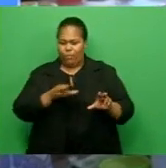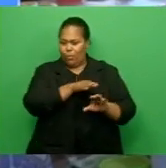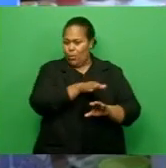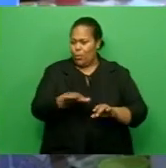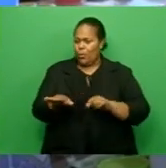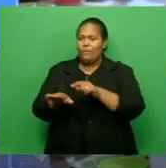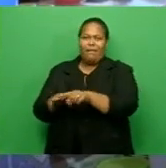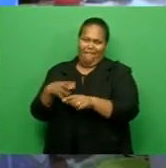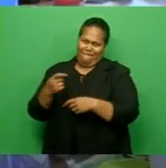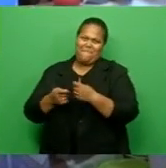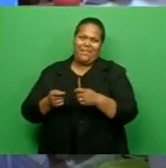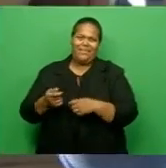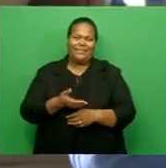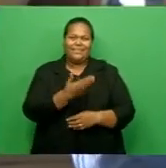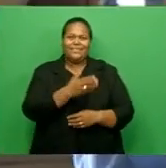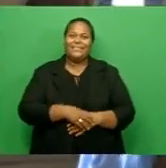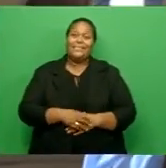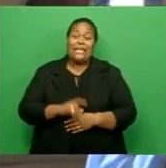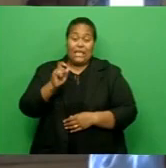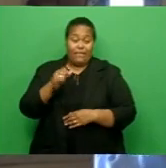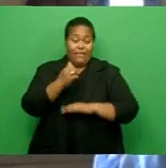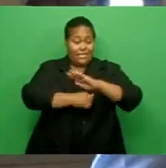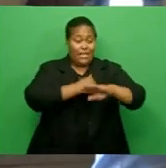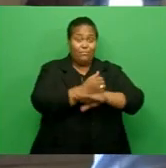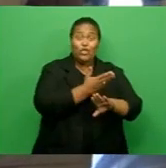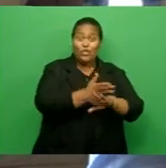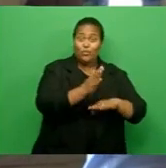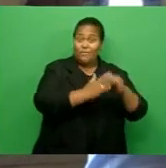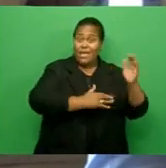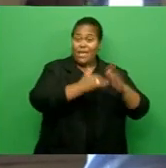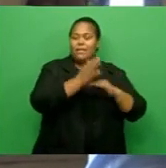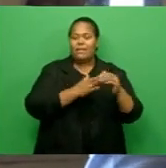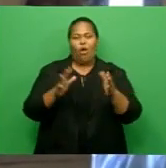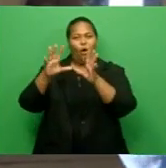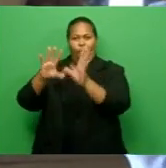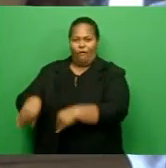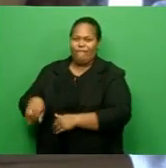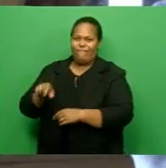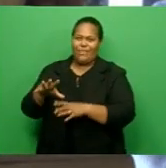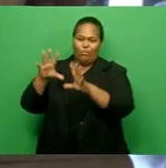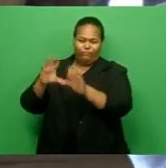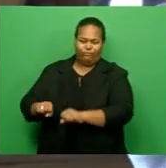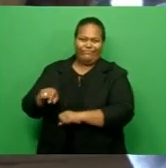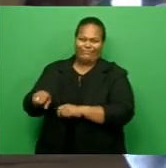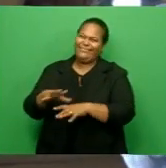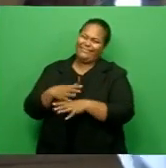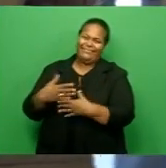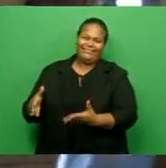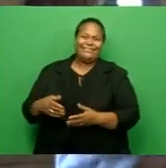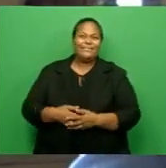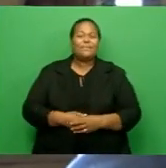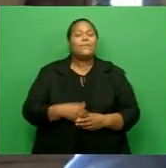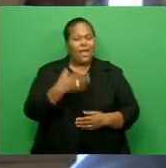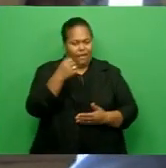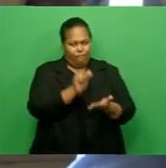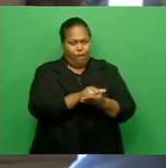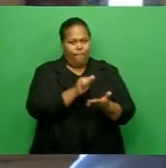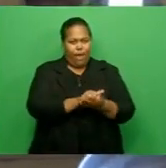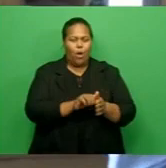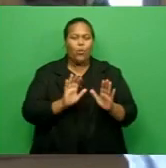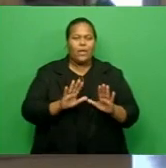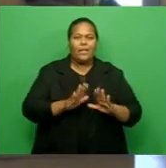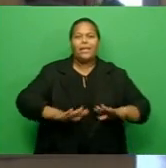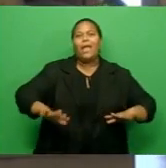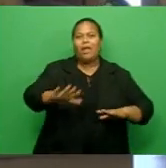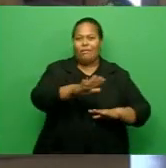market, it will be pulled down. We have a proper passenger terminal waiting area. In that, we will have 2 other